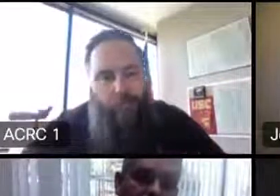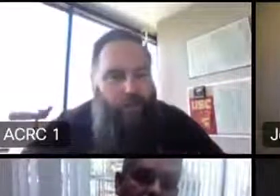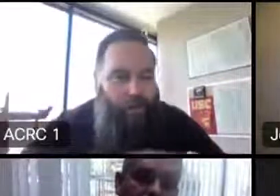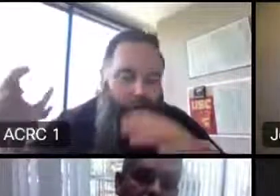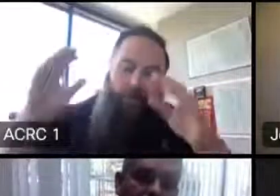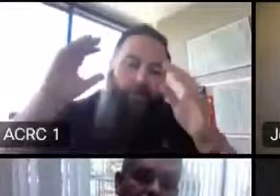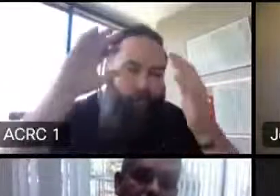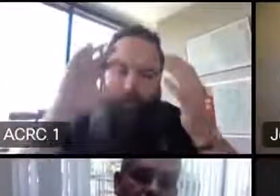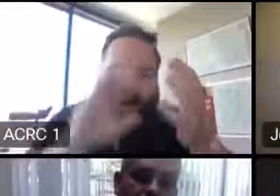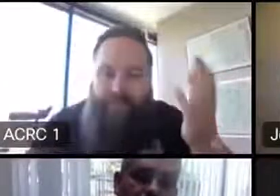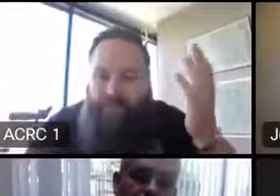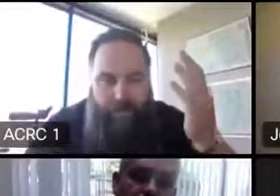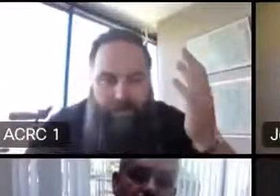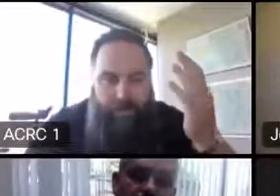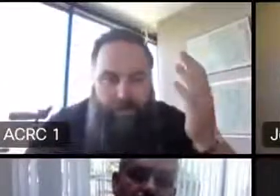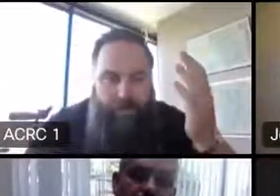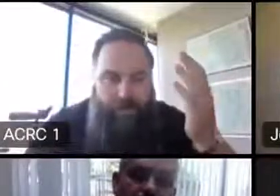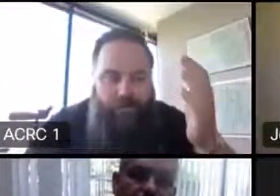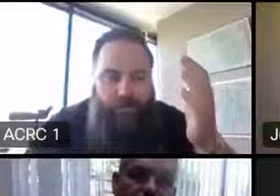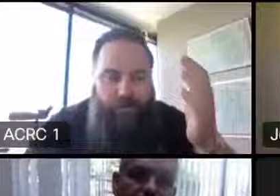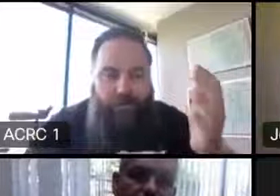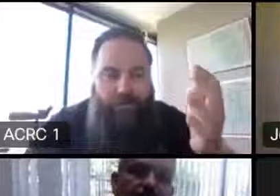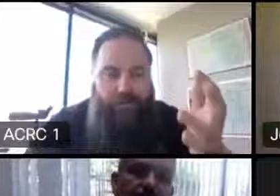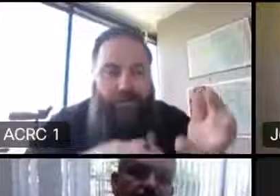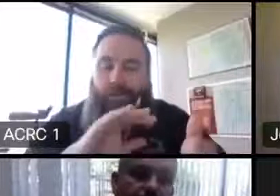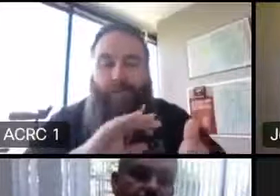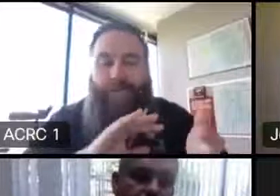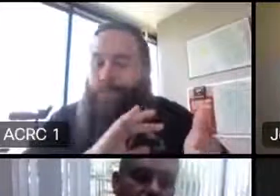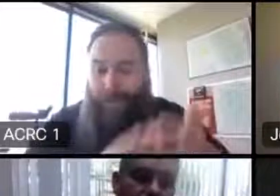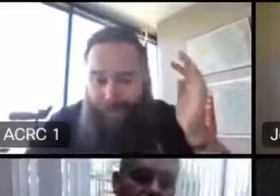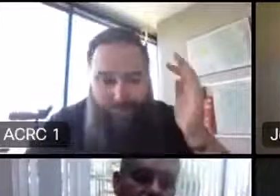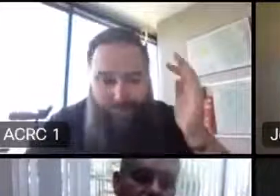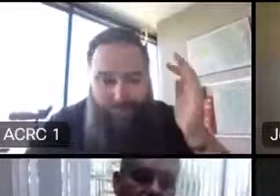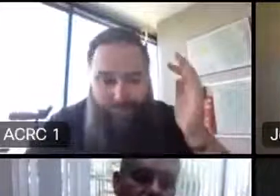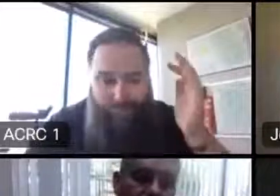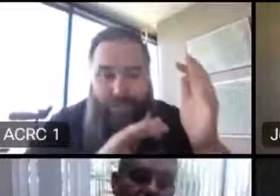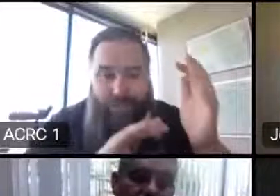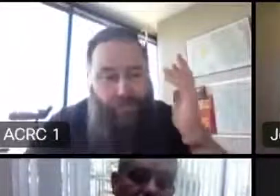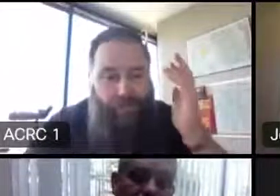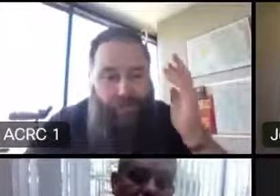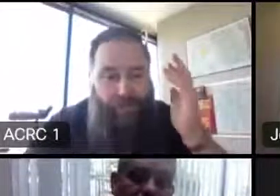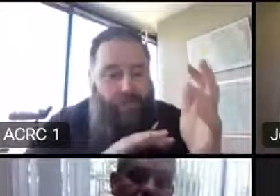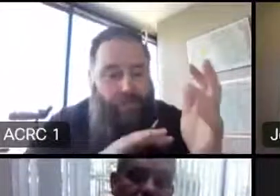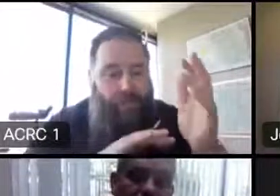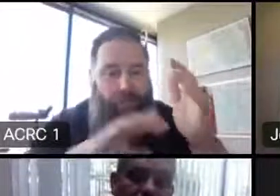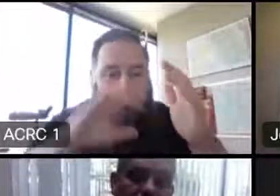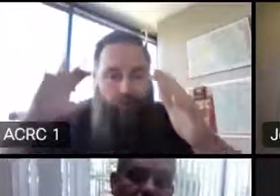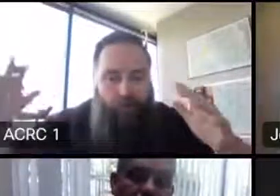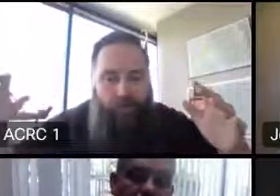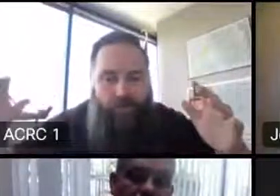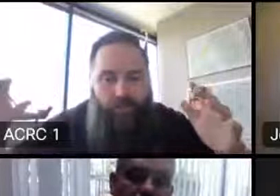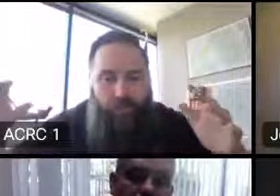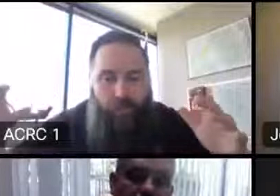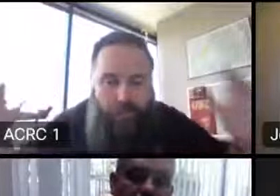day programming, the new rates tied to tailored day services, the flexibility tied to tailored day services with